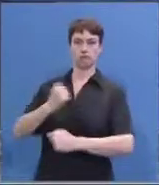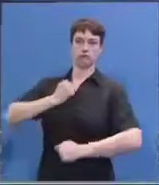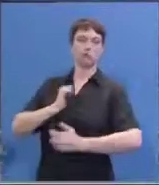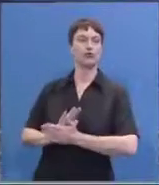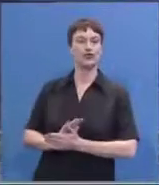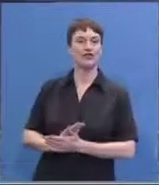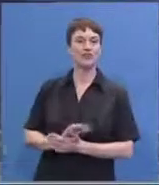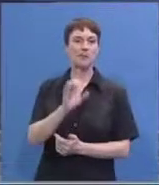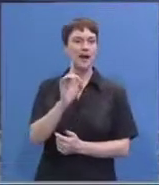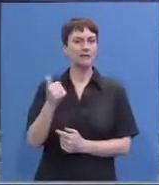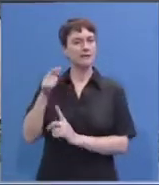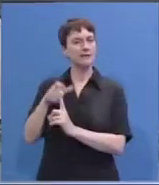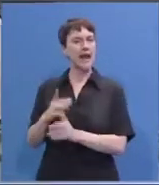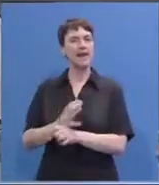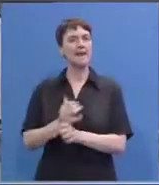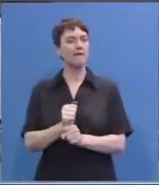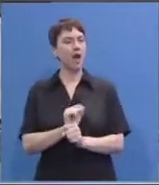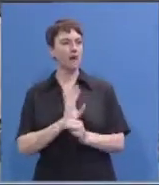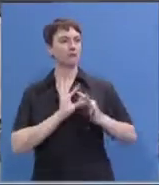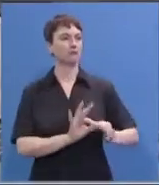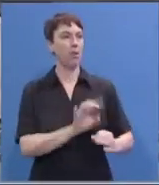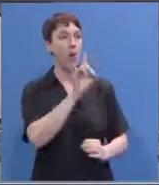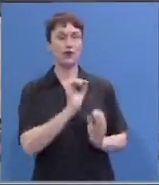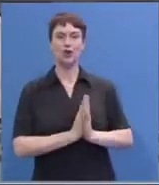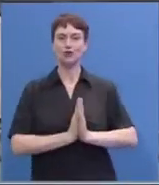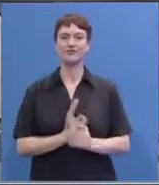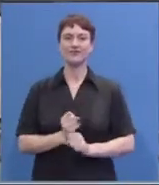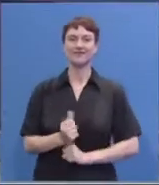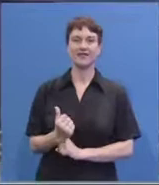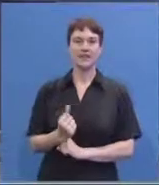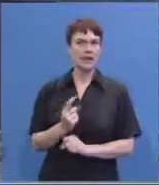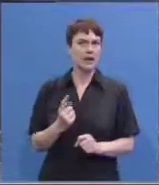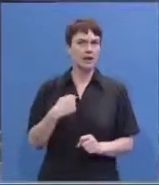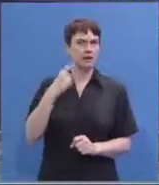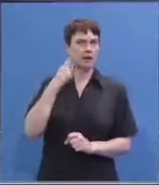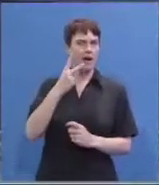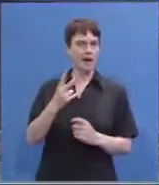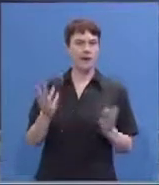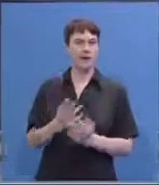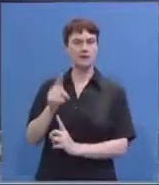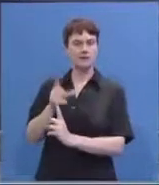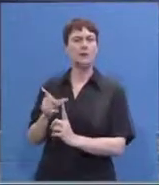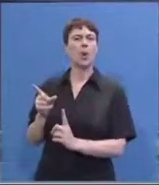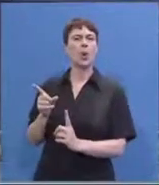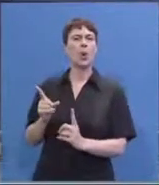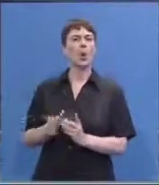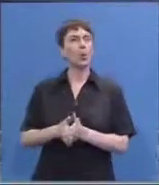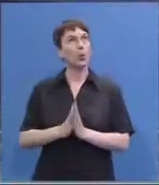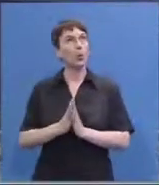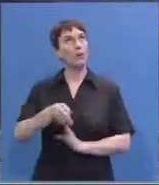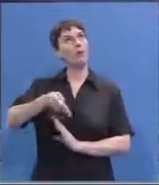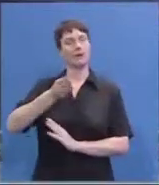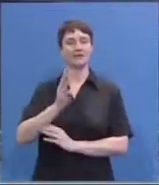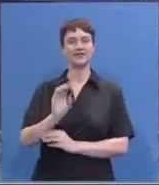really spoke about or aligned himself with a particular church. But you certainly got the impression he was very much a man of God. Do you think it was sort of those values that